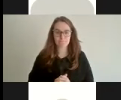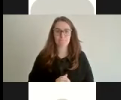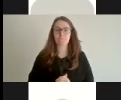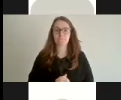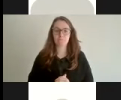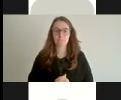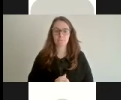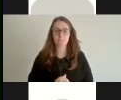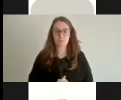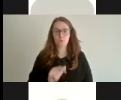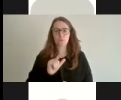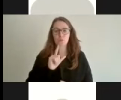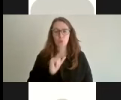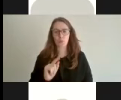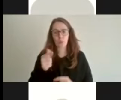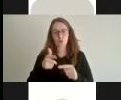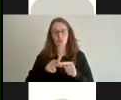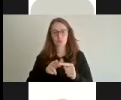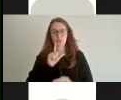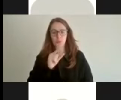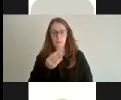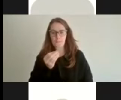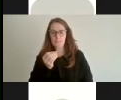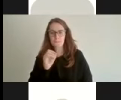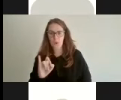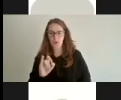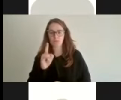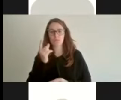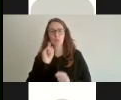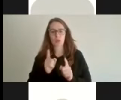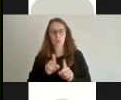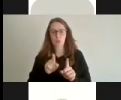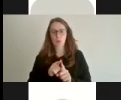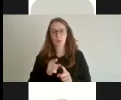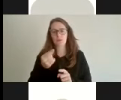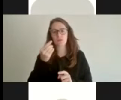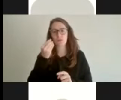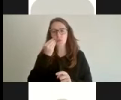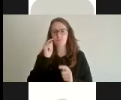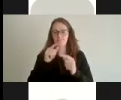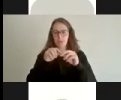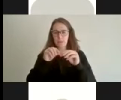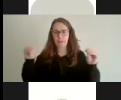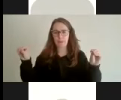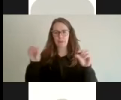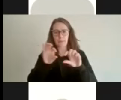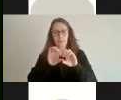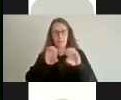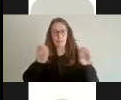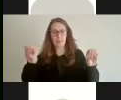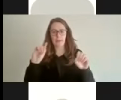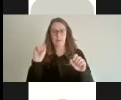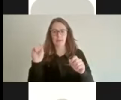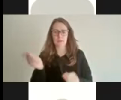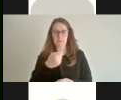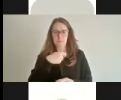The poi is not a typical juggling equipment. I think